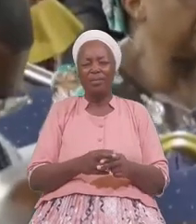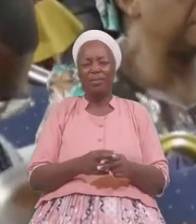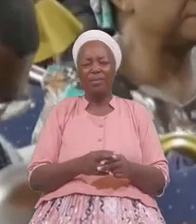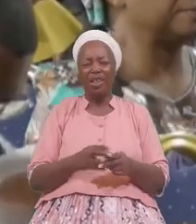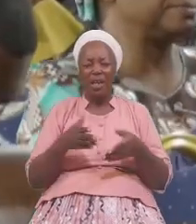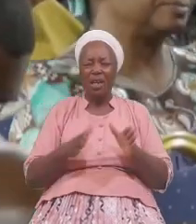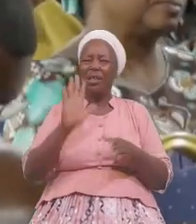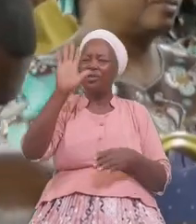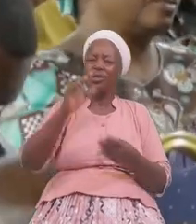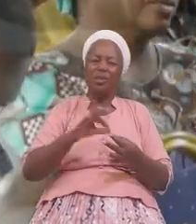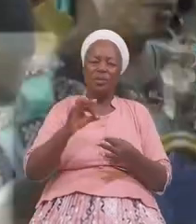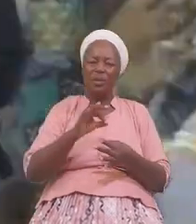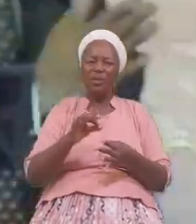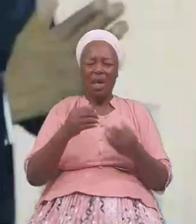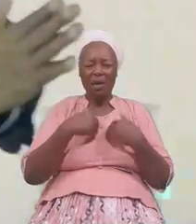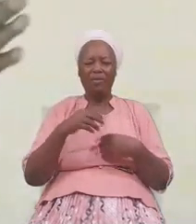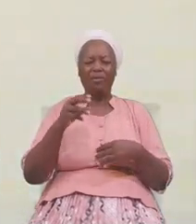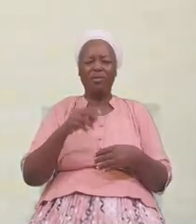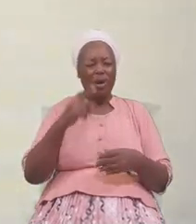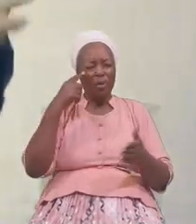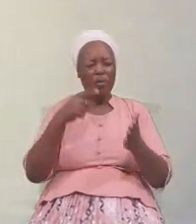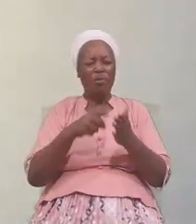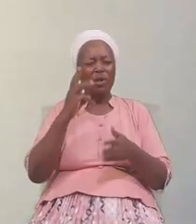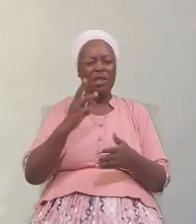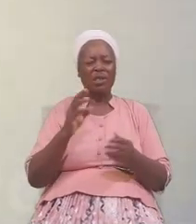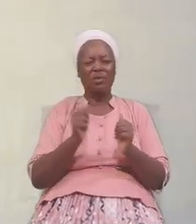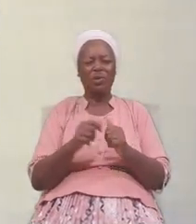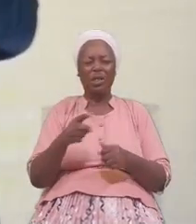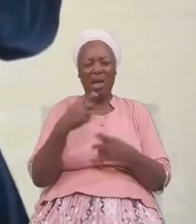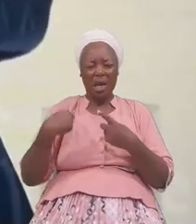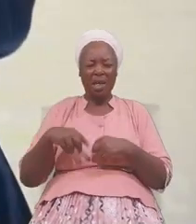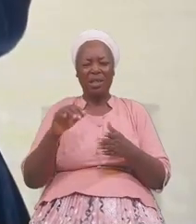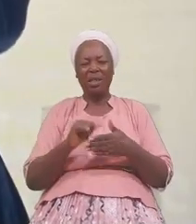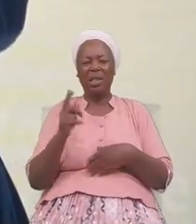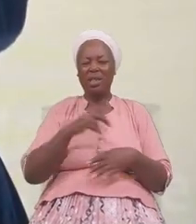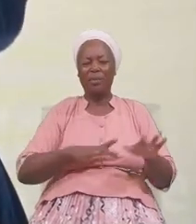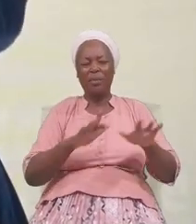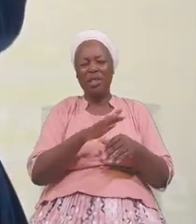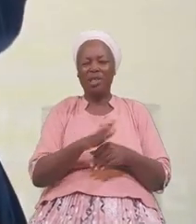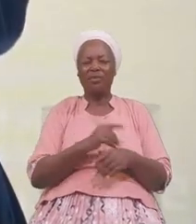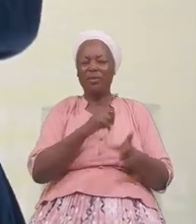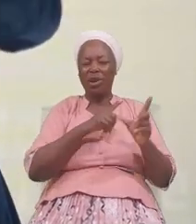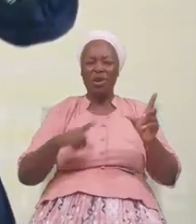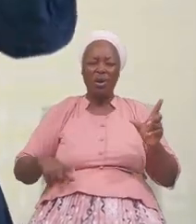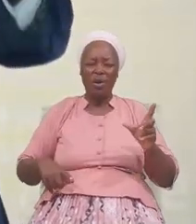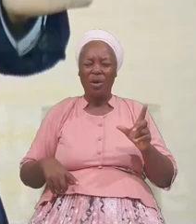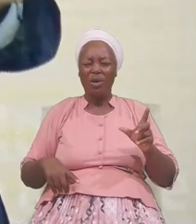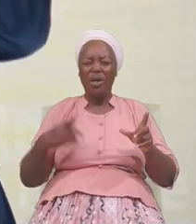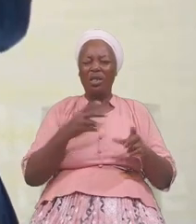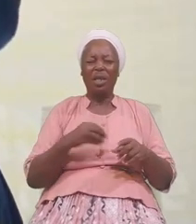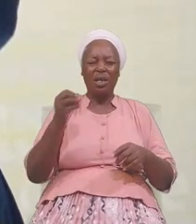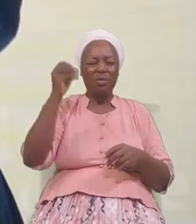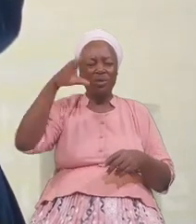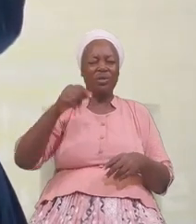your spirit bear witness with their hearts that the merciful Lord, the